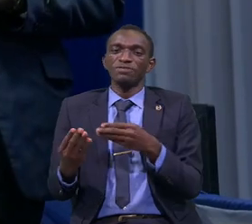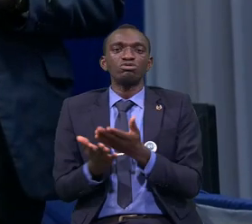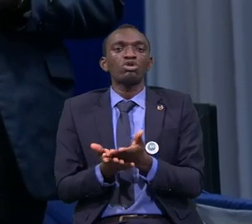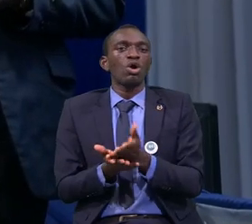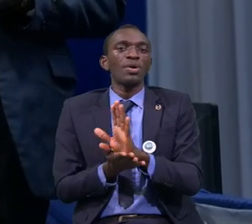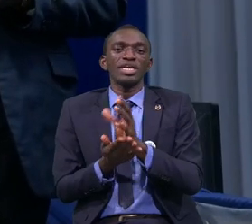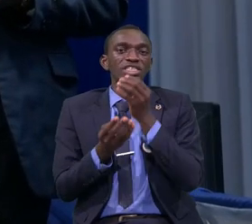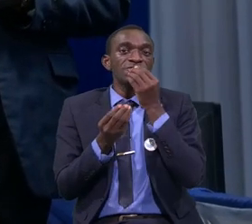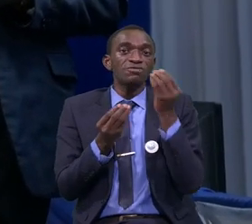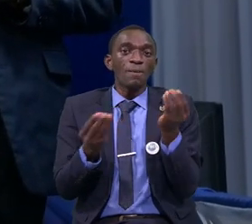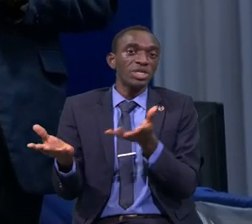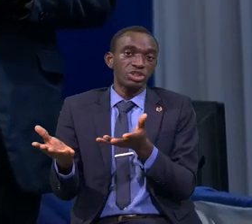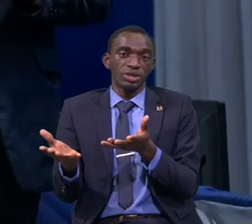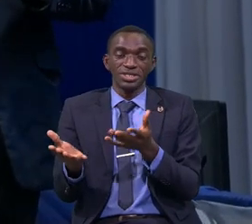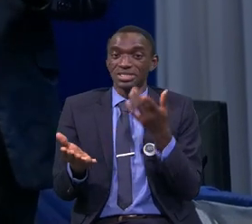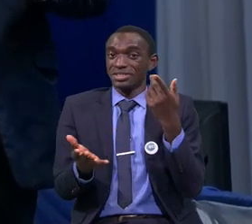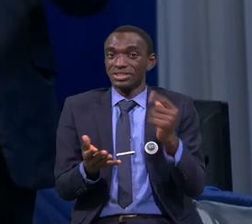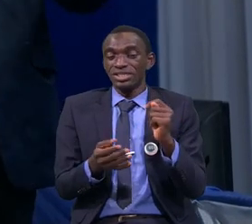The convener has told us here